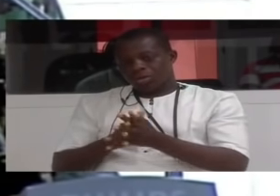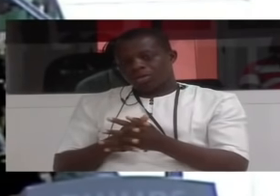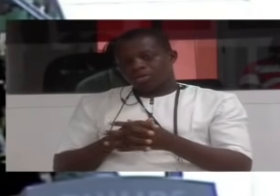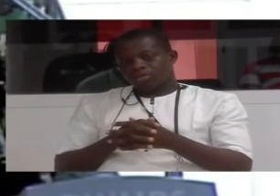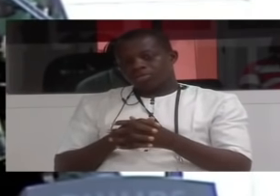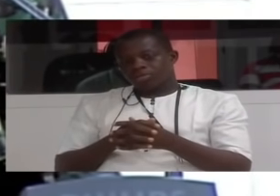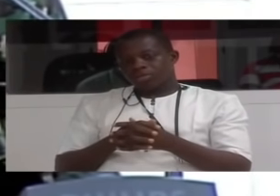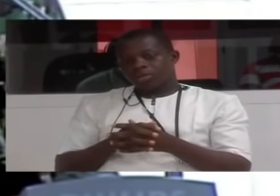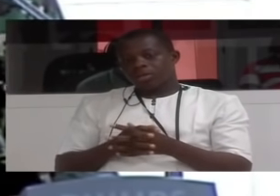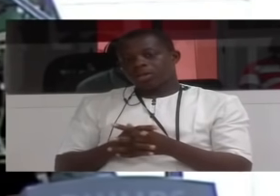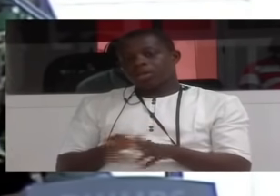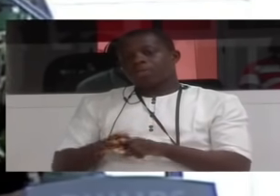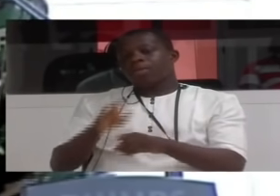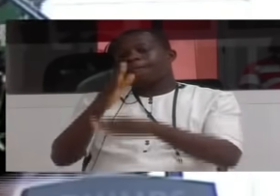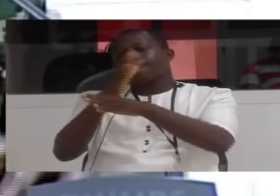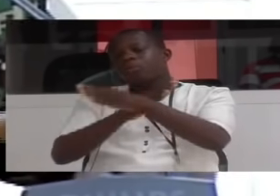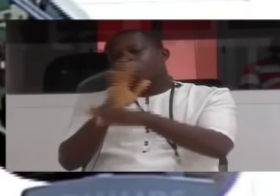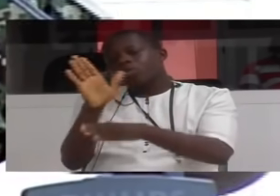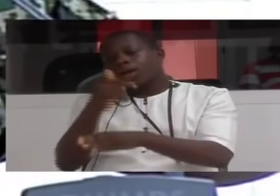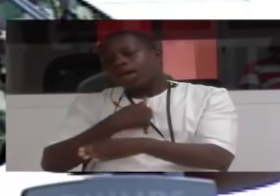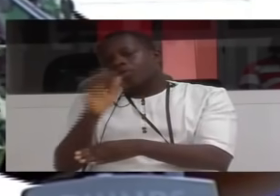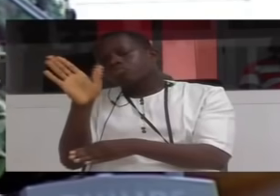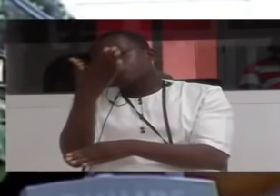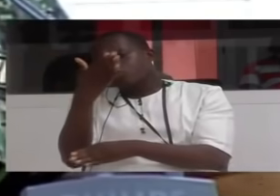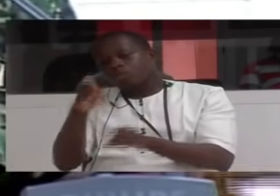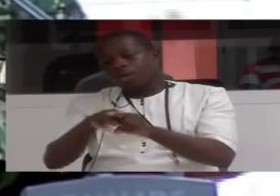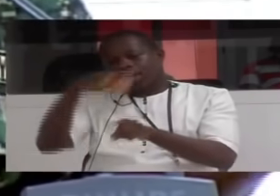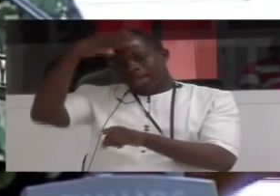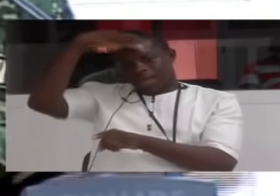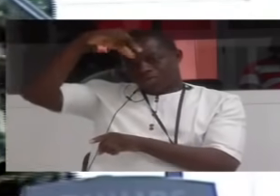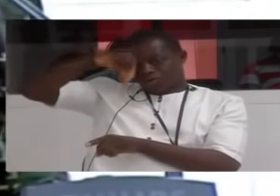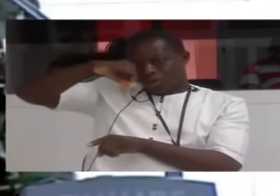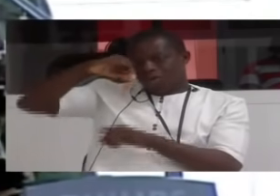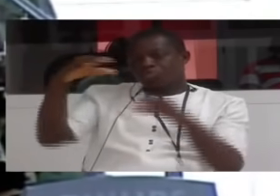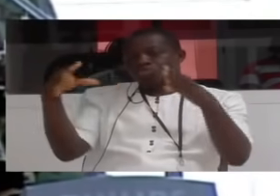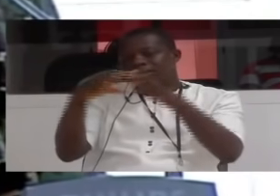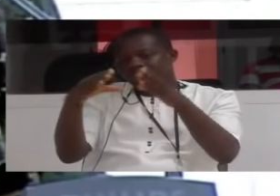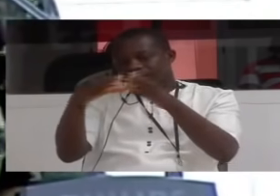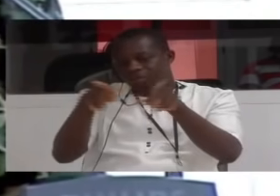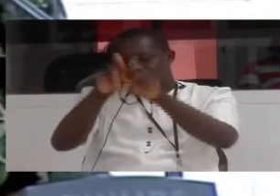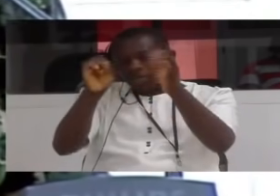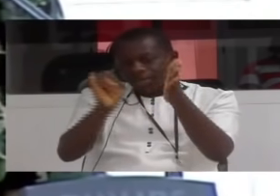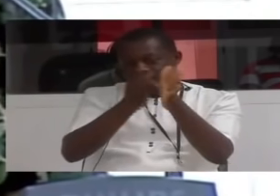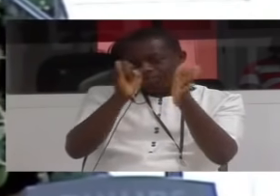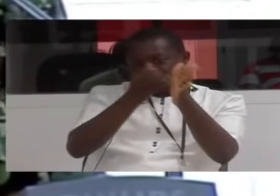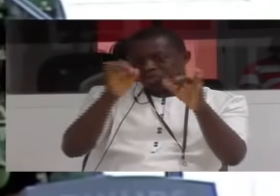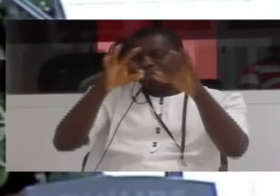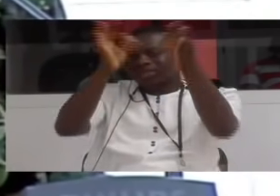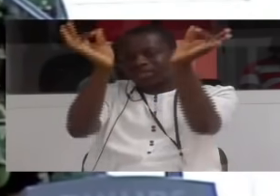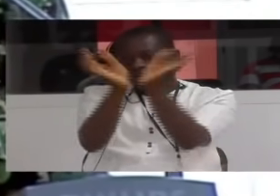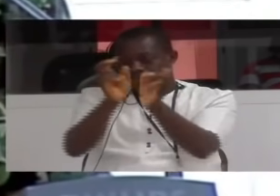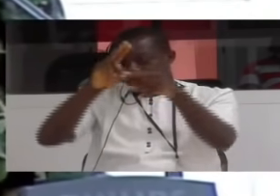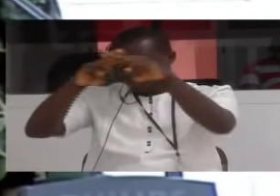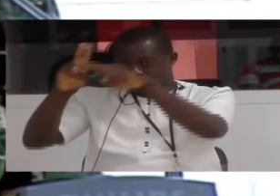nenetata headquarters lenga taraje anin investigation team obeshiri. I don't know him, but I think his last name is